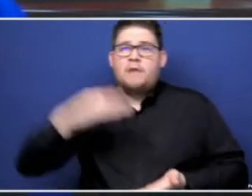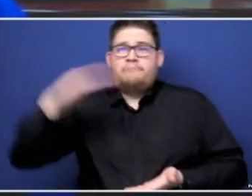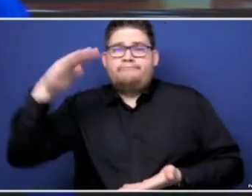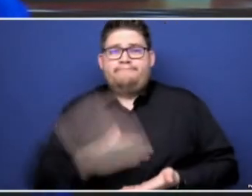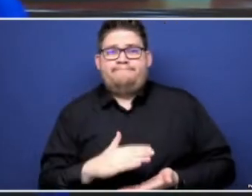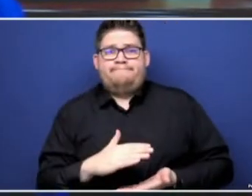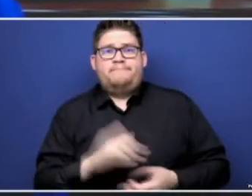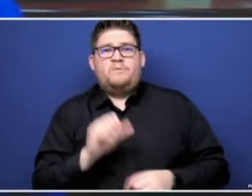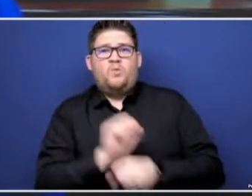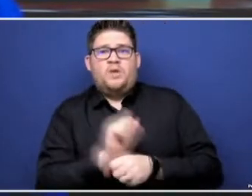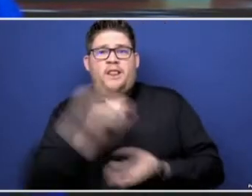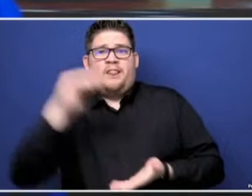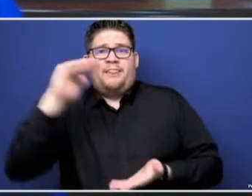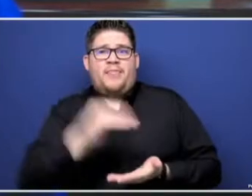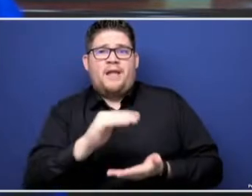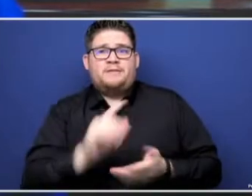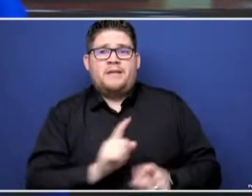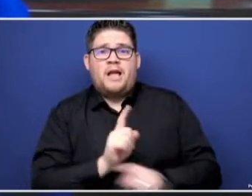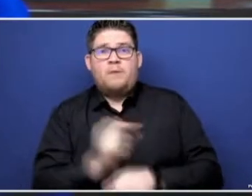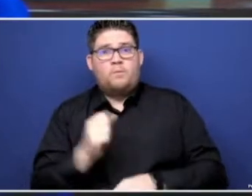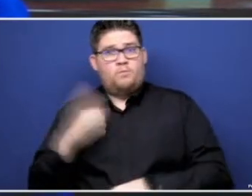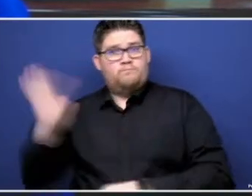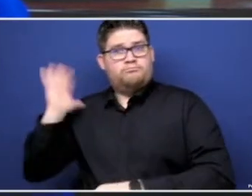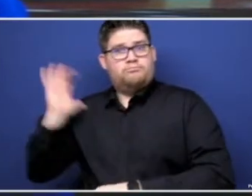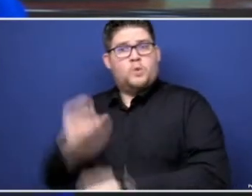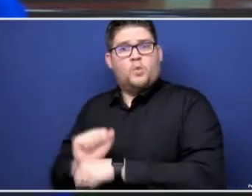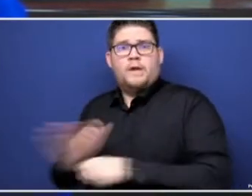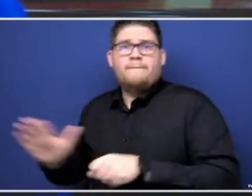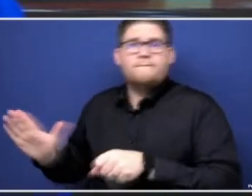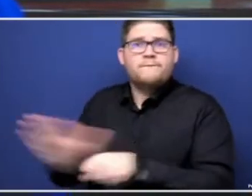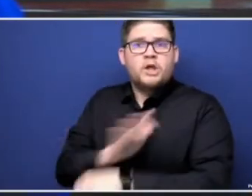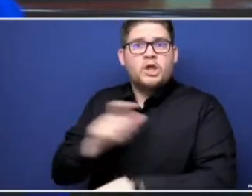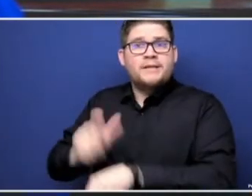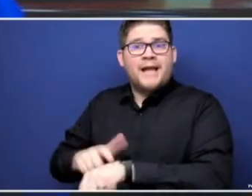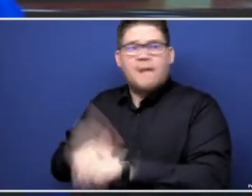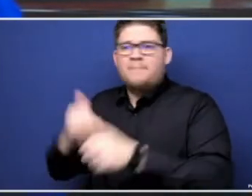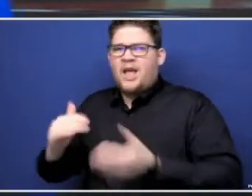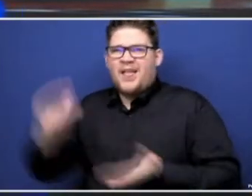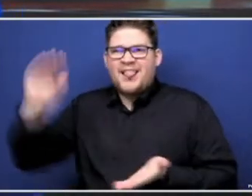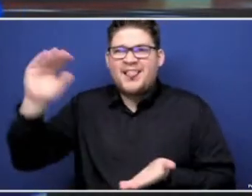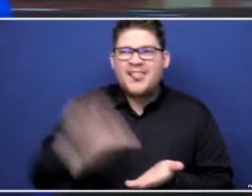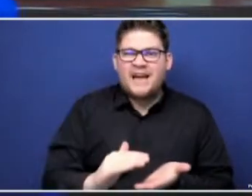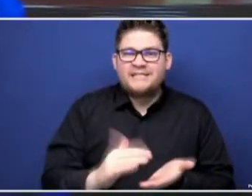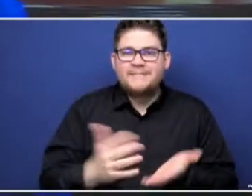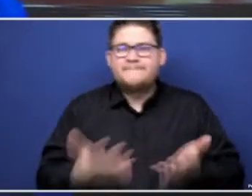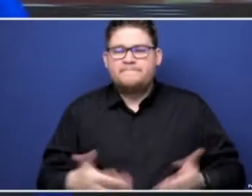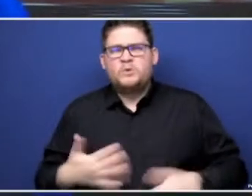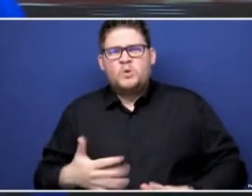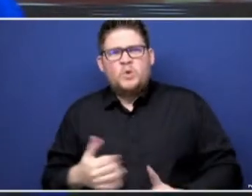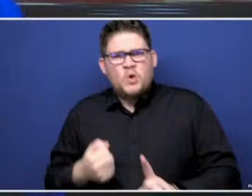to normal and our airline back to normal. And we will do anything to help out. Thank you.